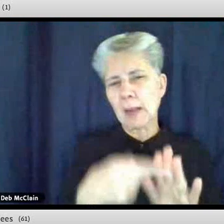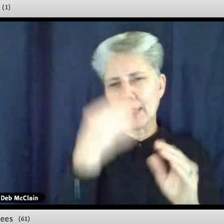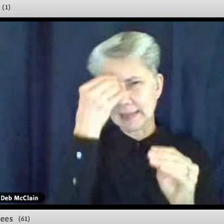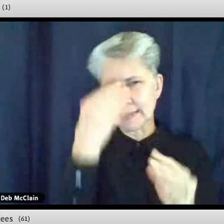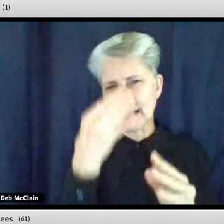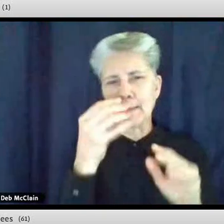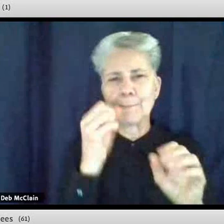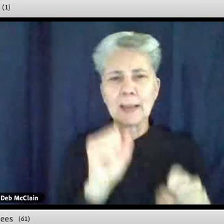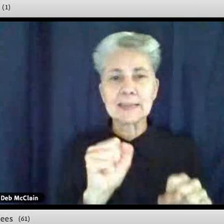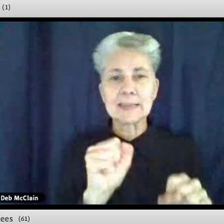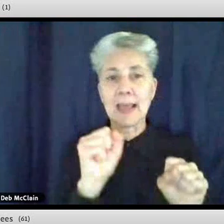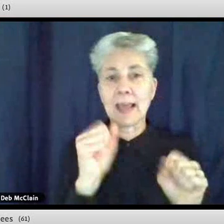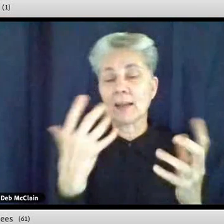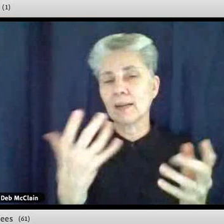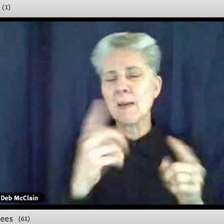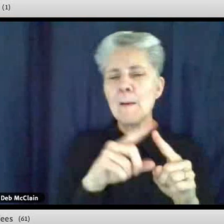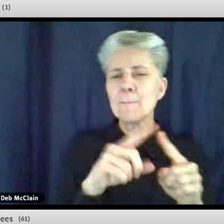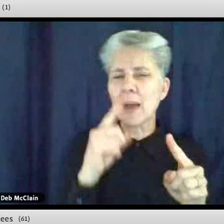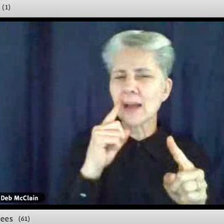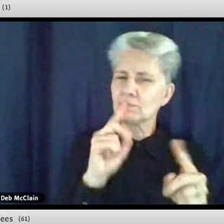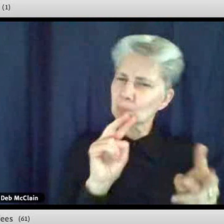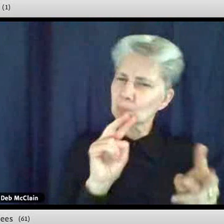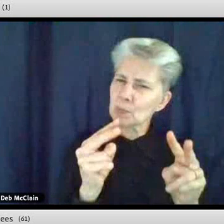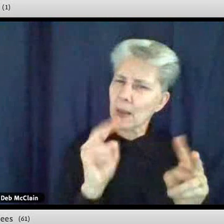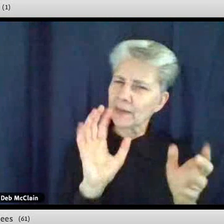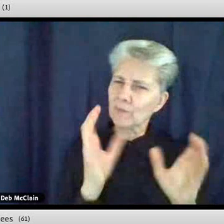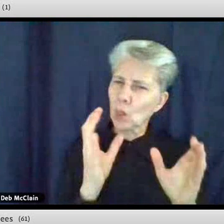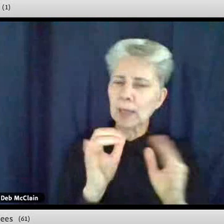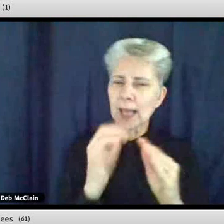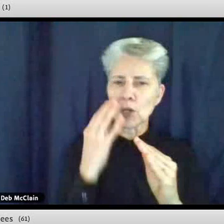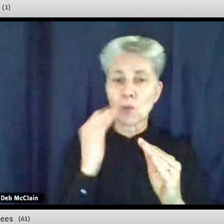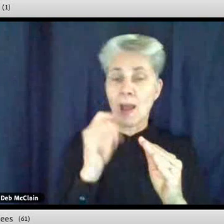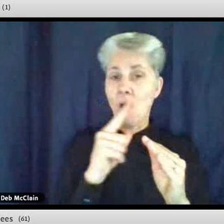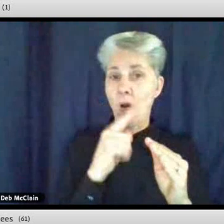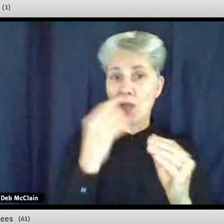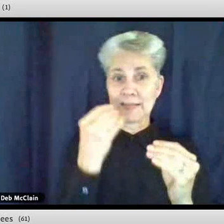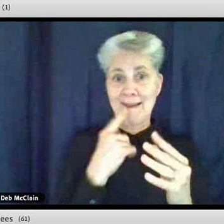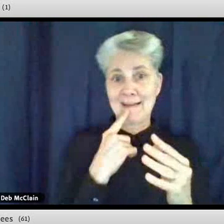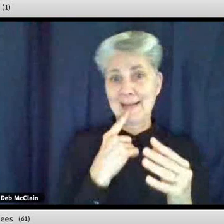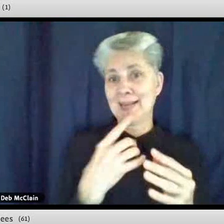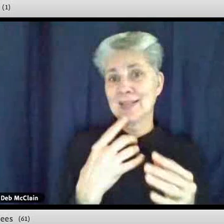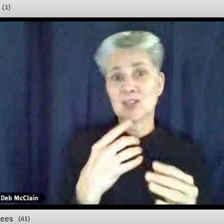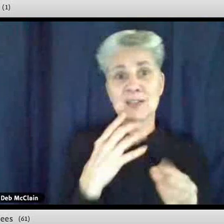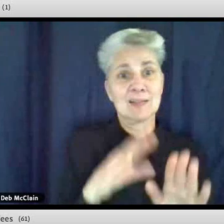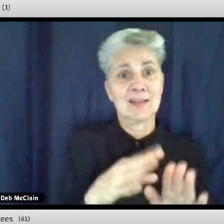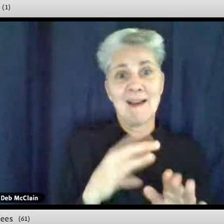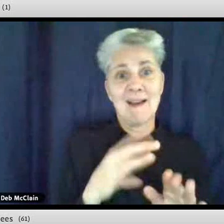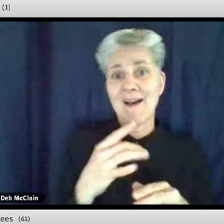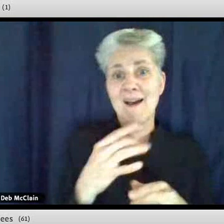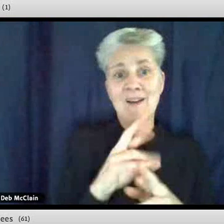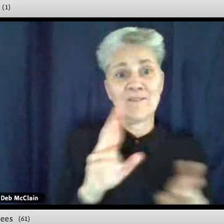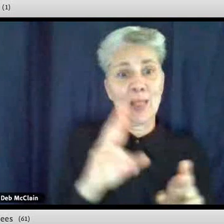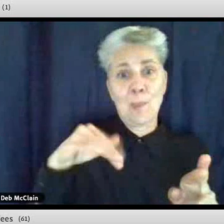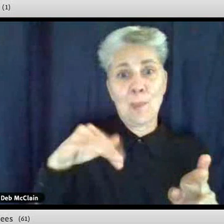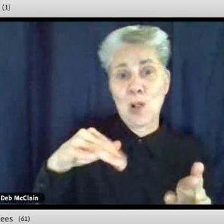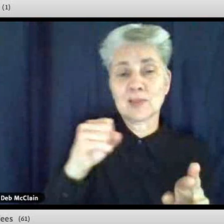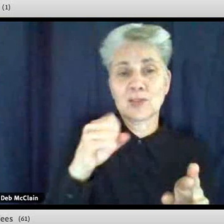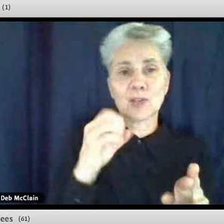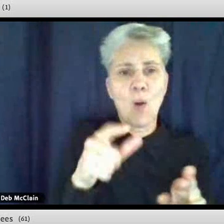mean, they're trying to display the data the best way that they can, but put that in perspective and know that not all the data is available right